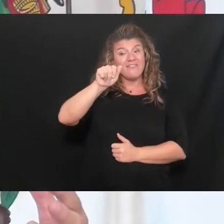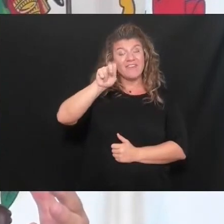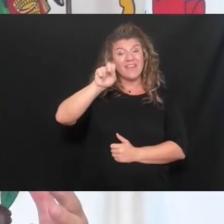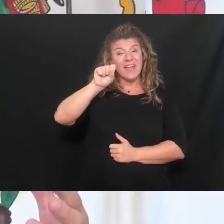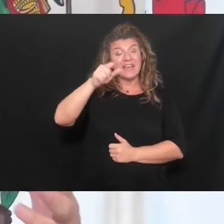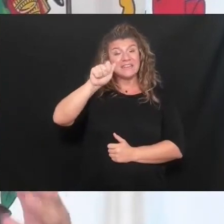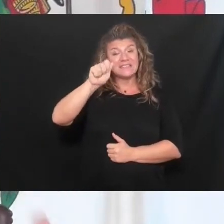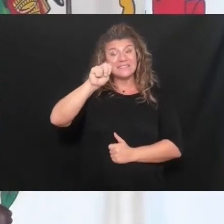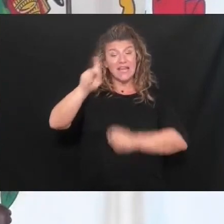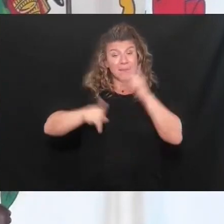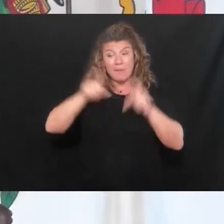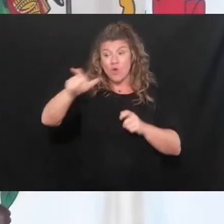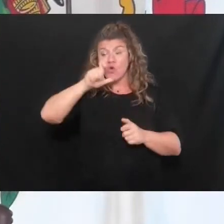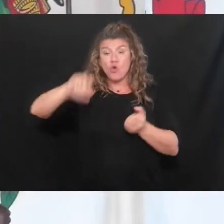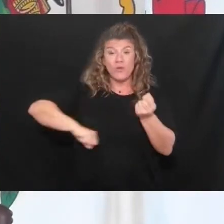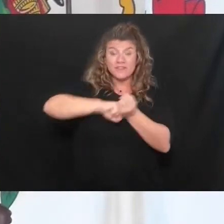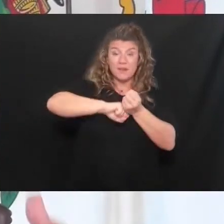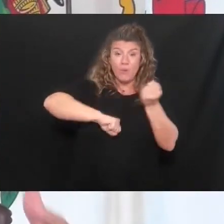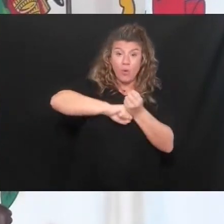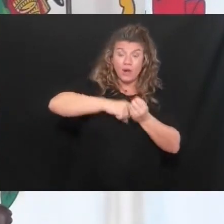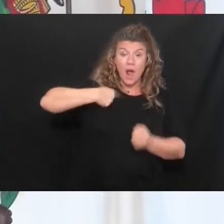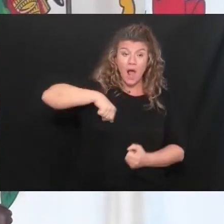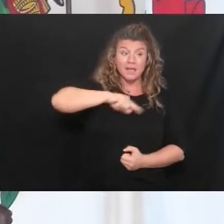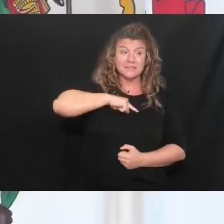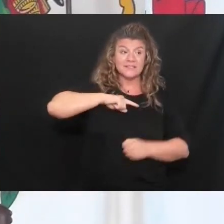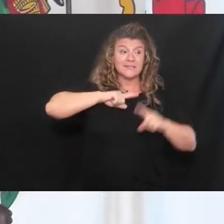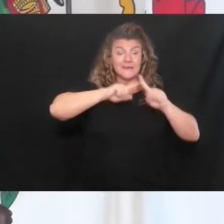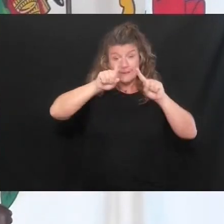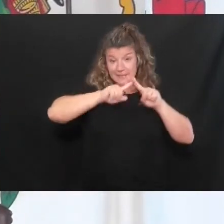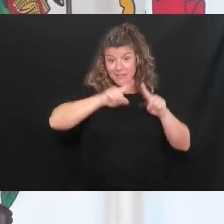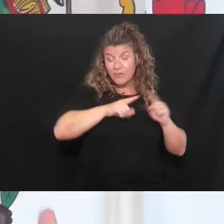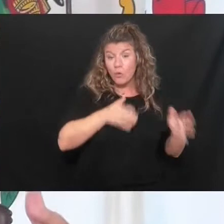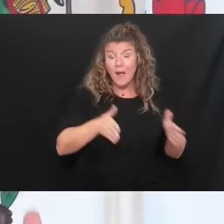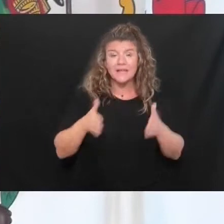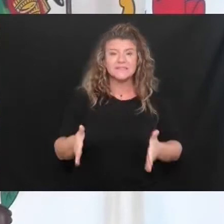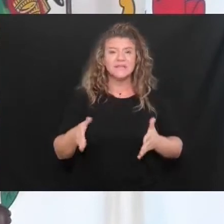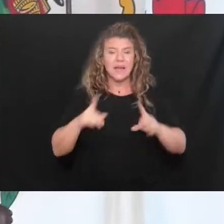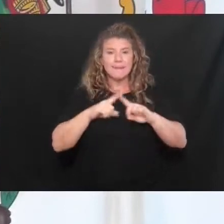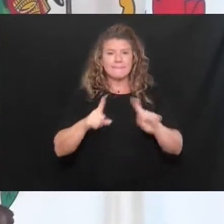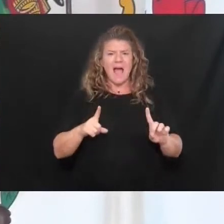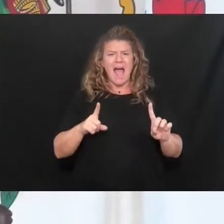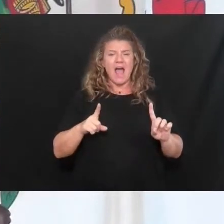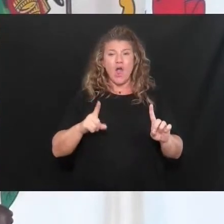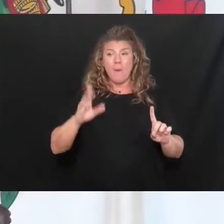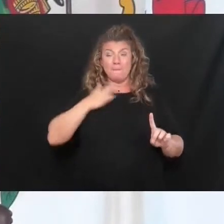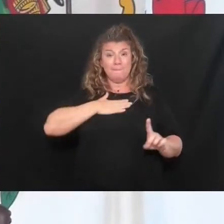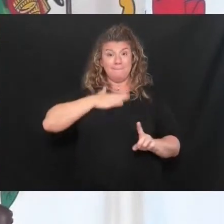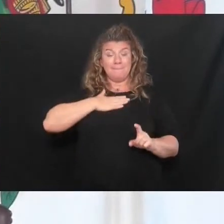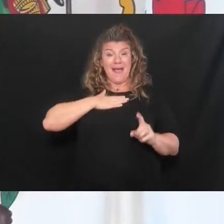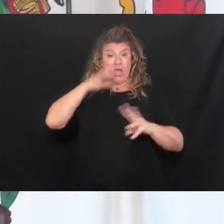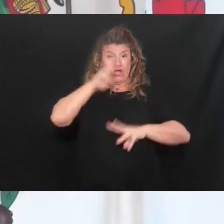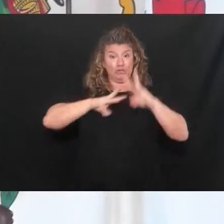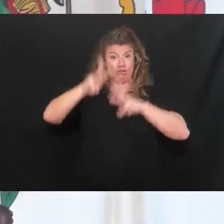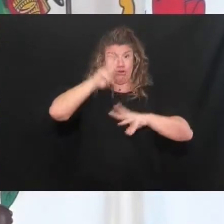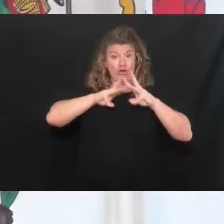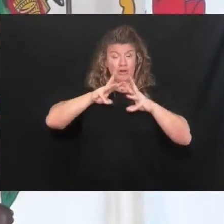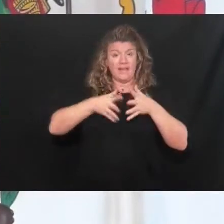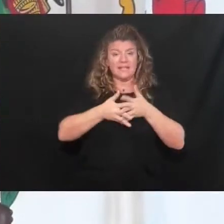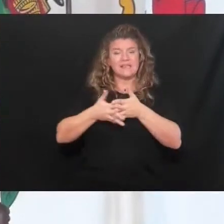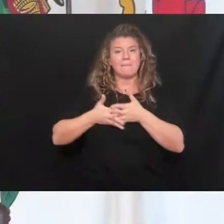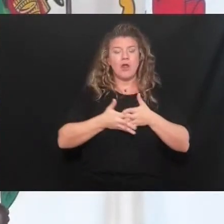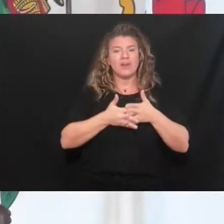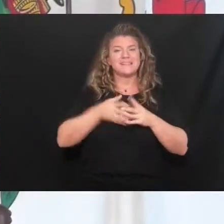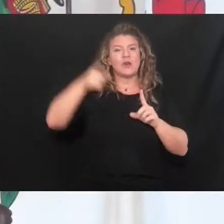have supported us in every way. But absolutely where my concern is the Americans that are